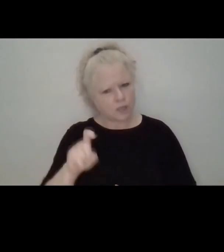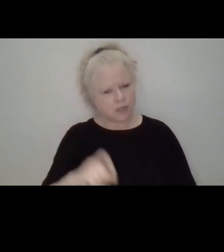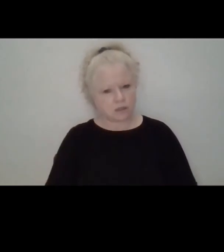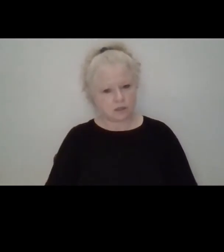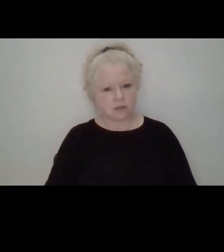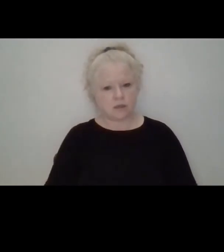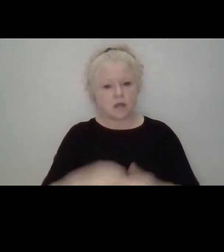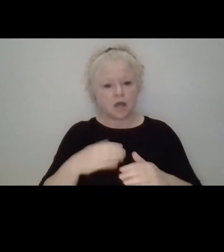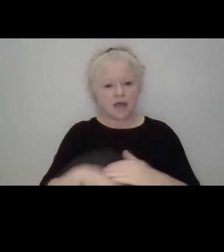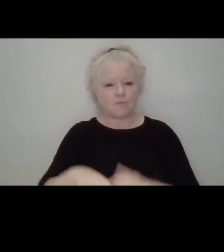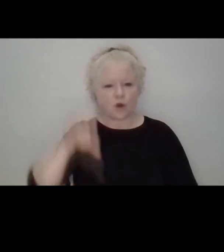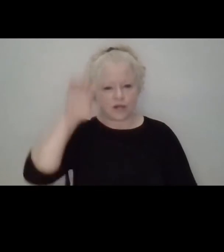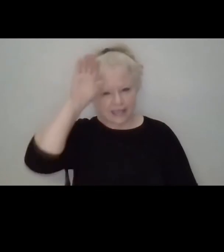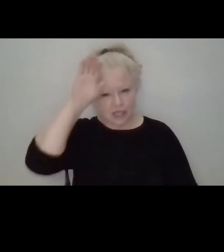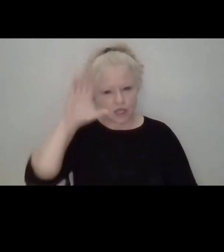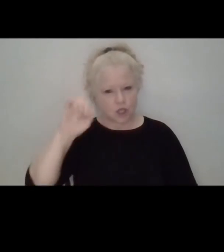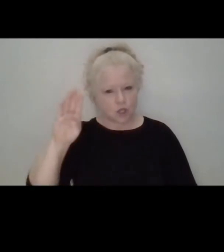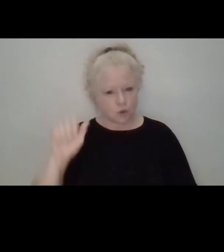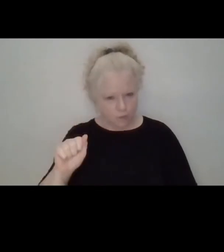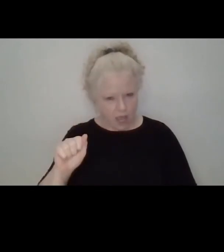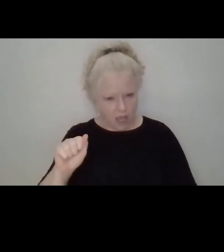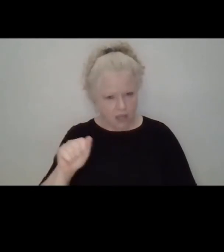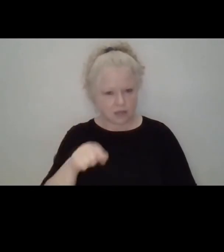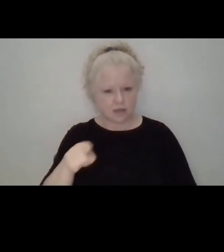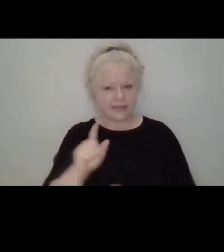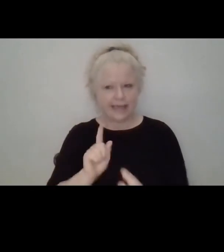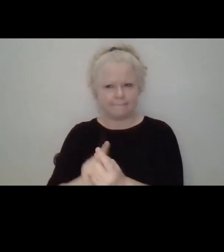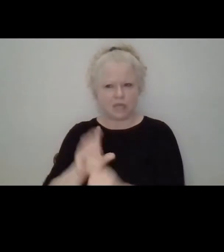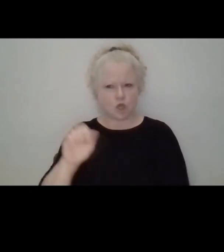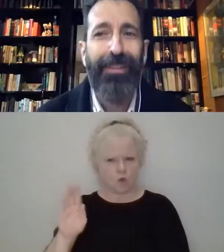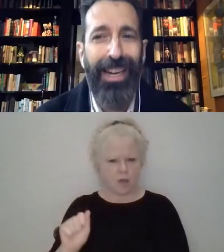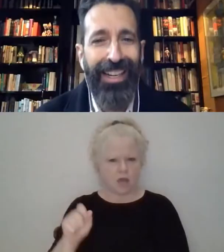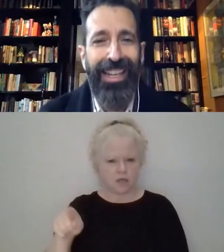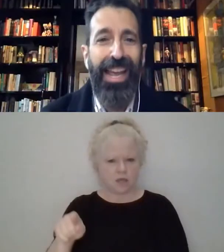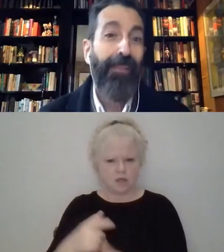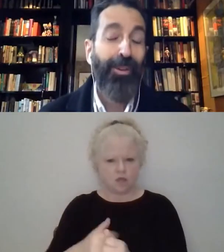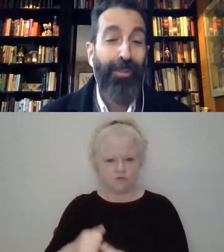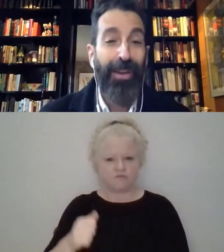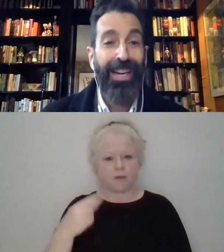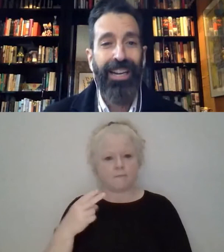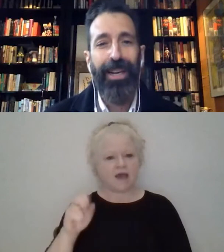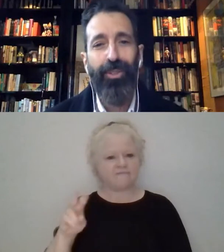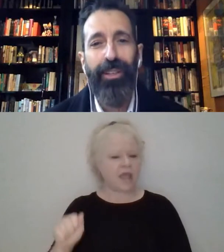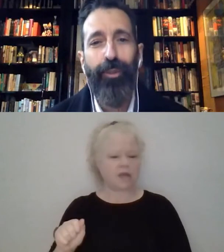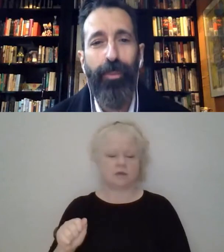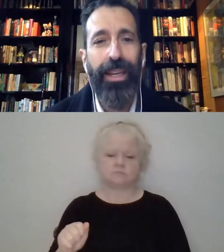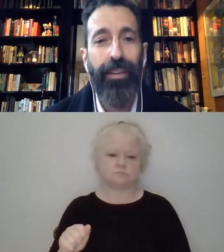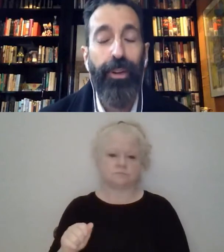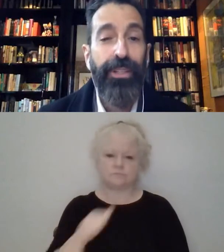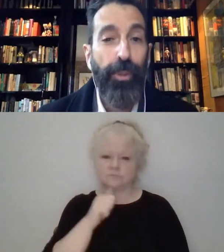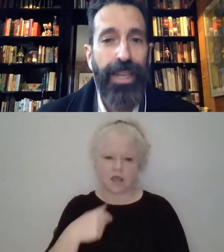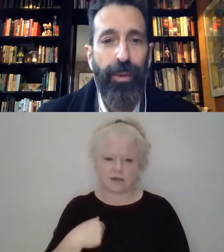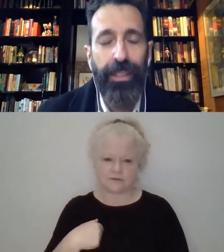born in Cuba. Actually, I was born, a lot of people, when they meet Cubans, they think, oh, you know, you're from Havana. I'm not from Havana. I'm actually from